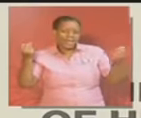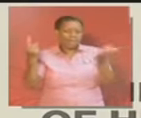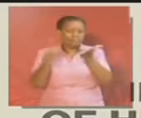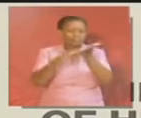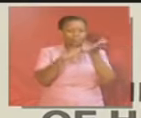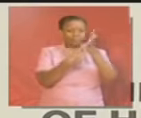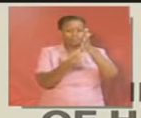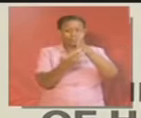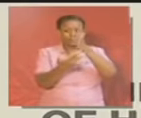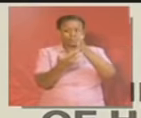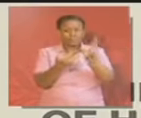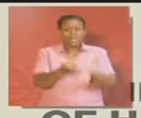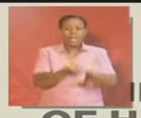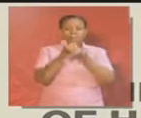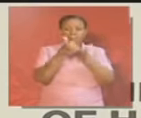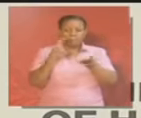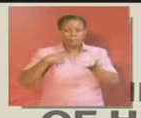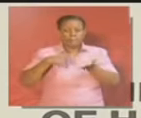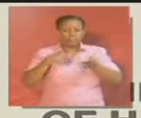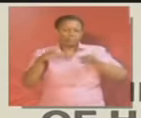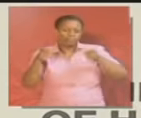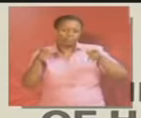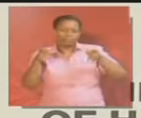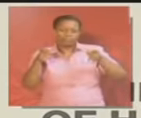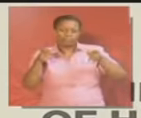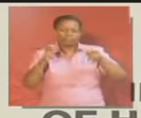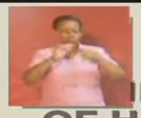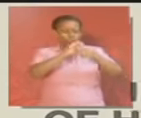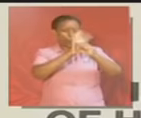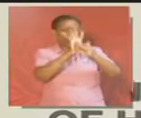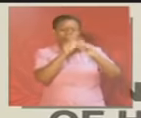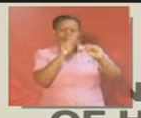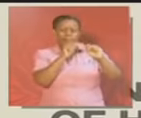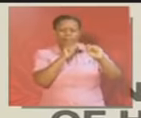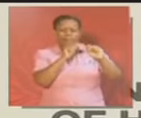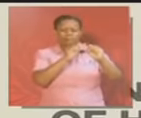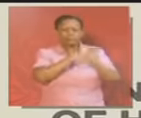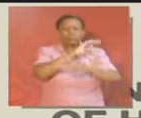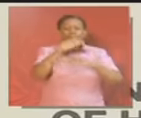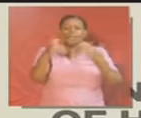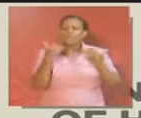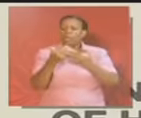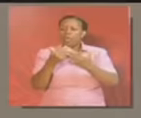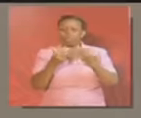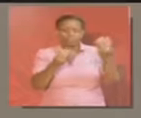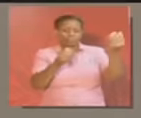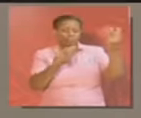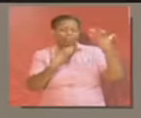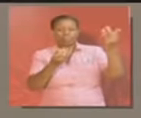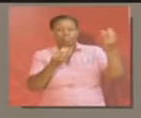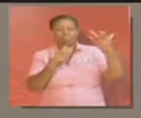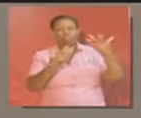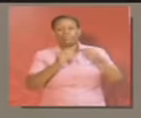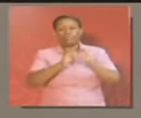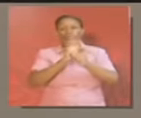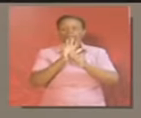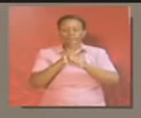manage COVID-19 and all the epidemiological developments. We go to Mr. Siram Singh.